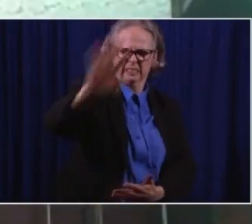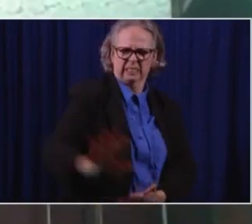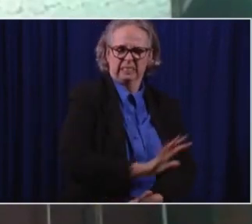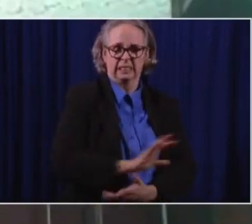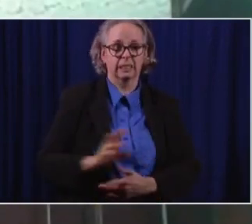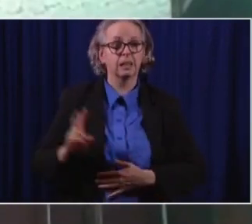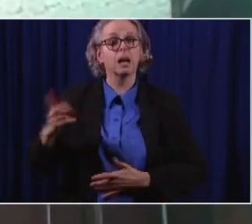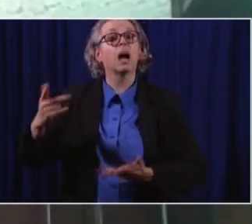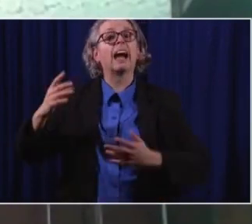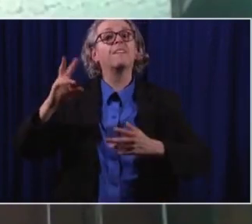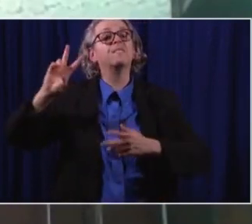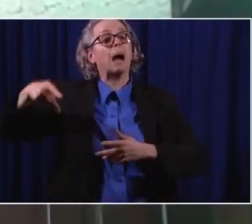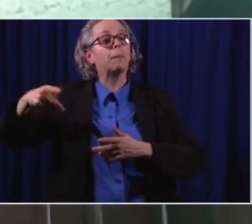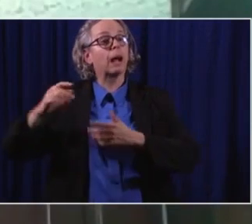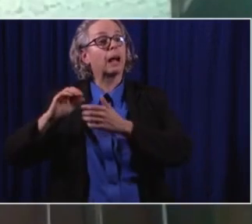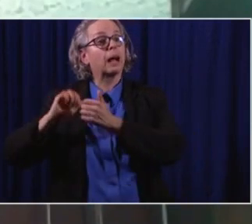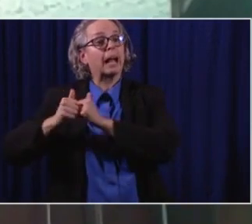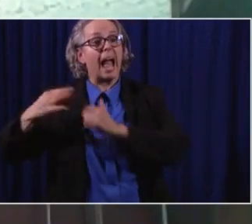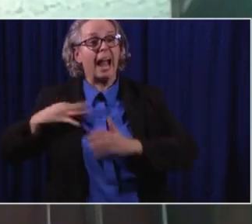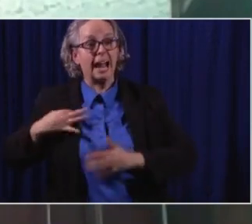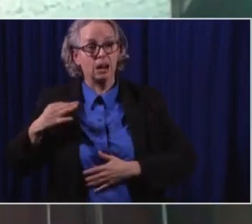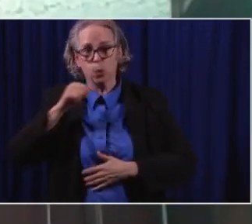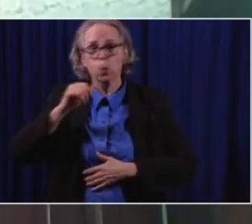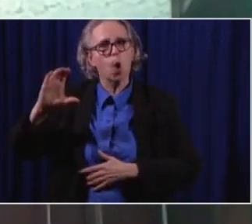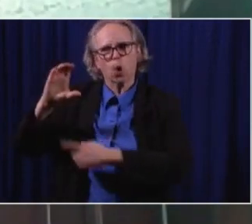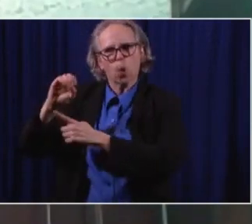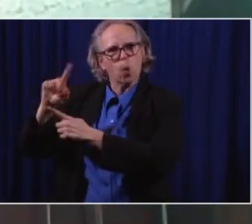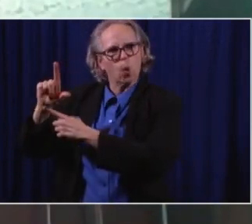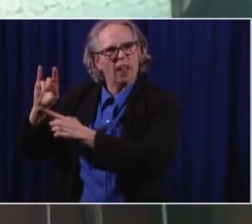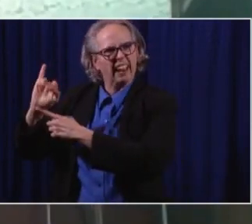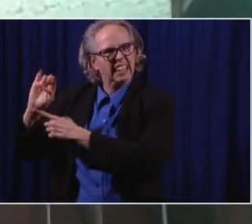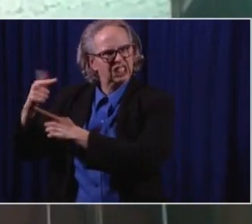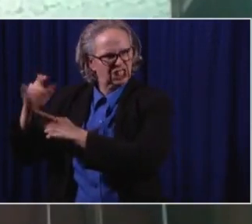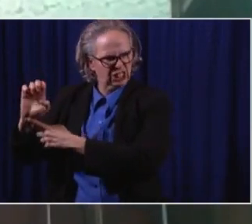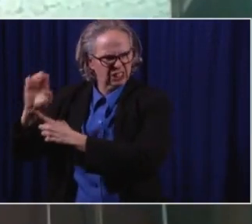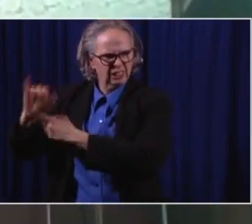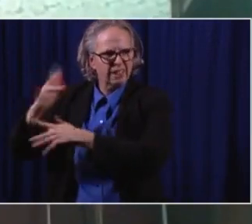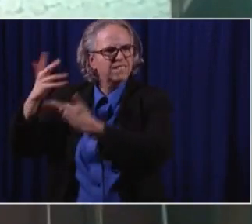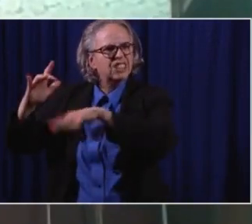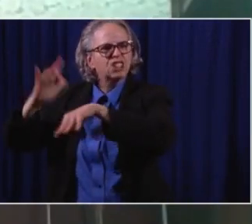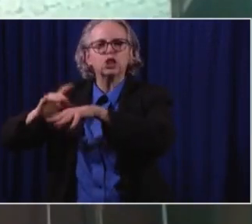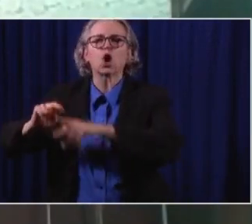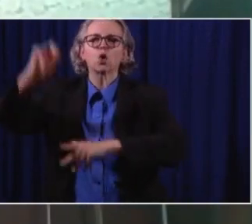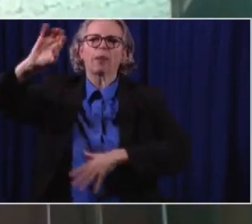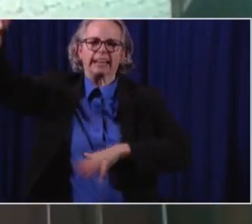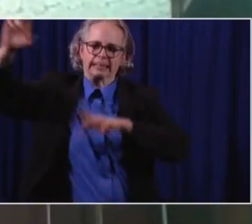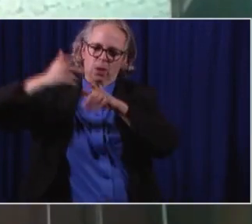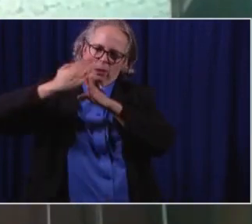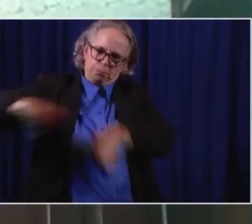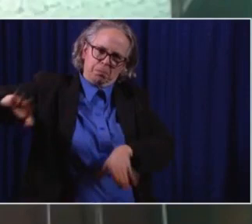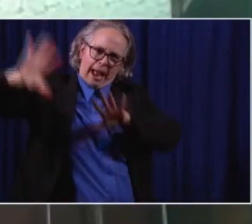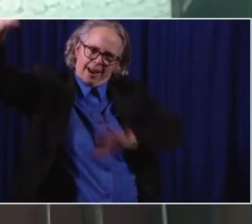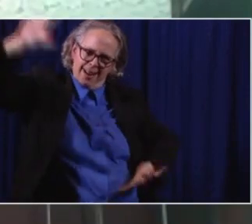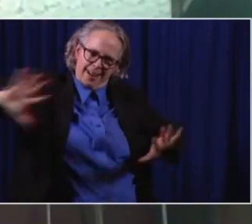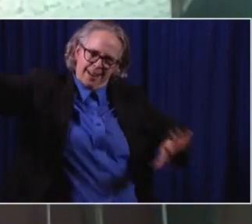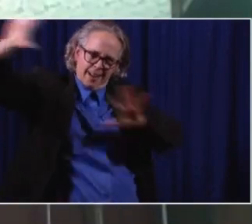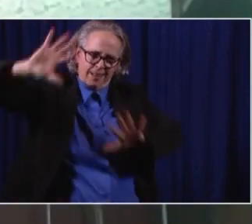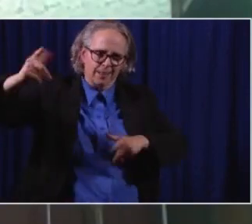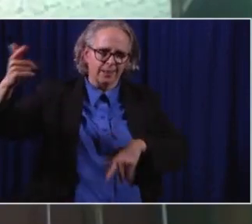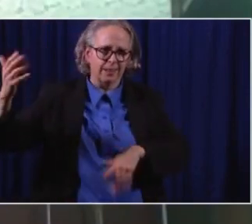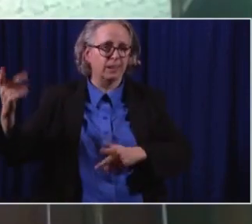of speaking engagements in the Northeast. He's not going to even venture into the South because that's Democratic